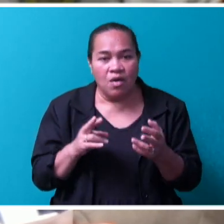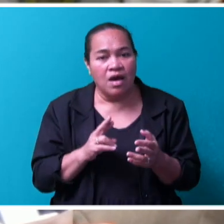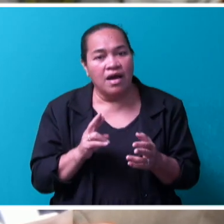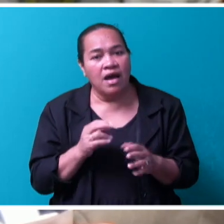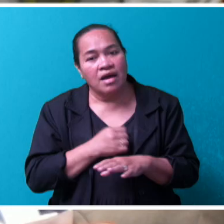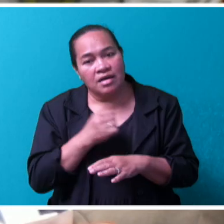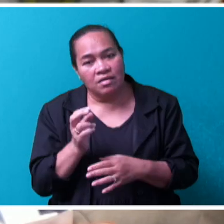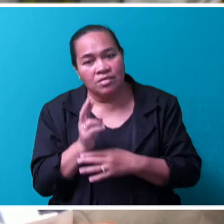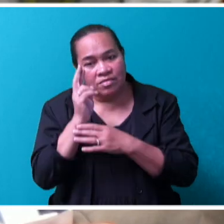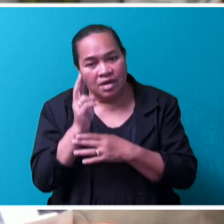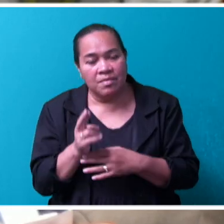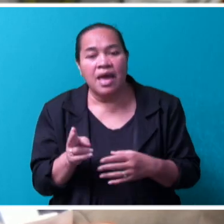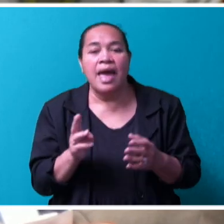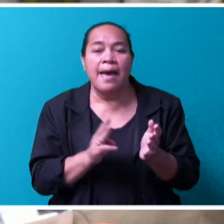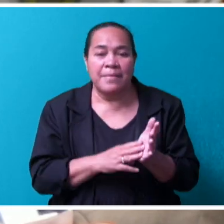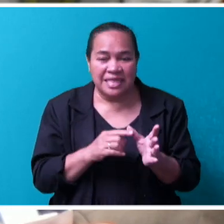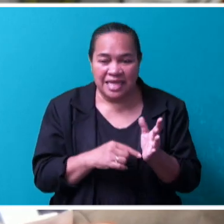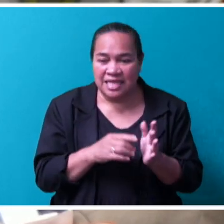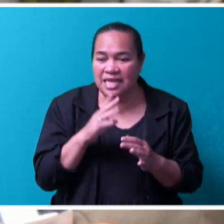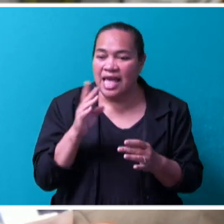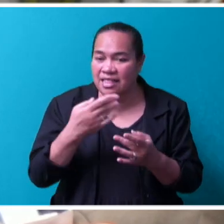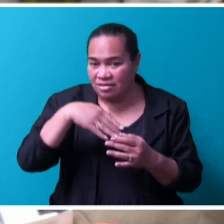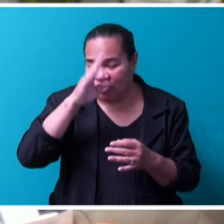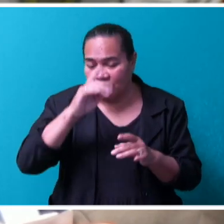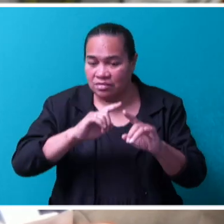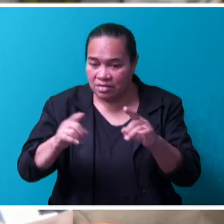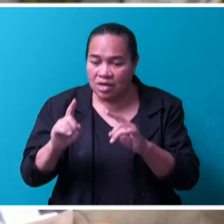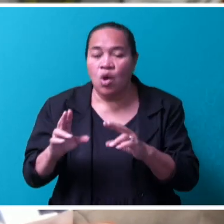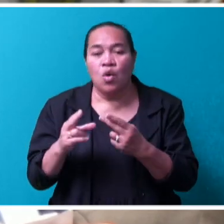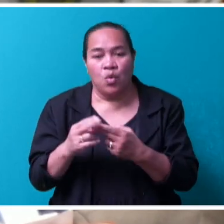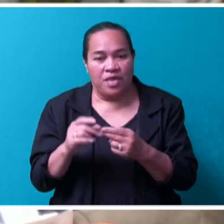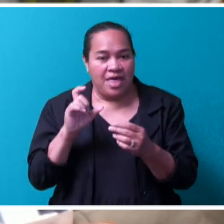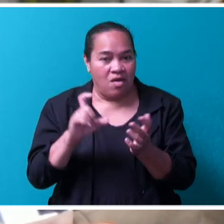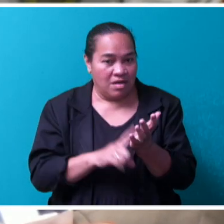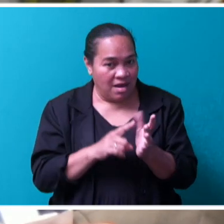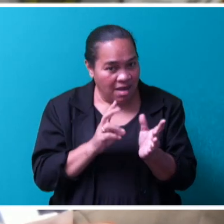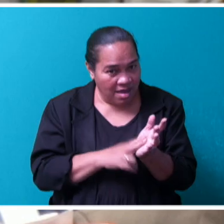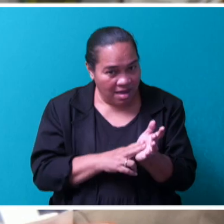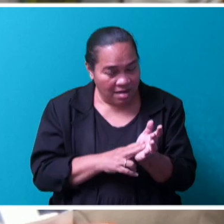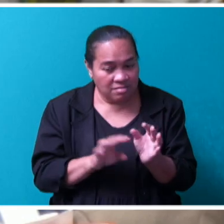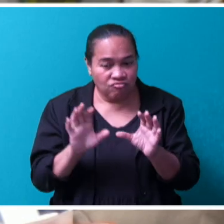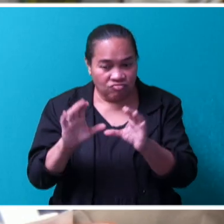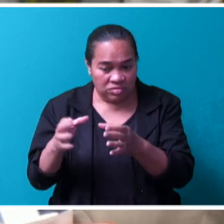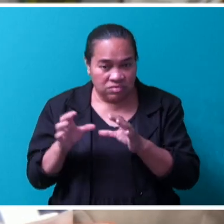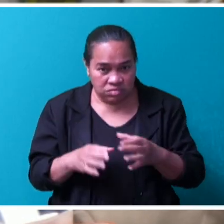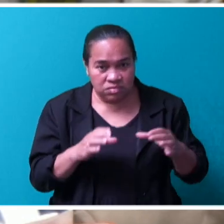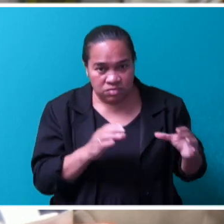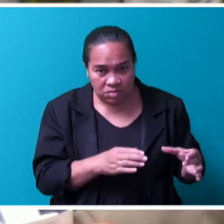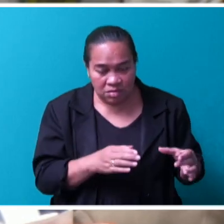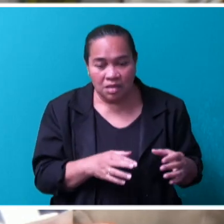and Turanganiabusa, together with our land-owning units, community representative, women's